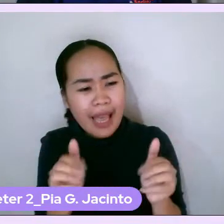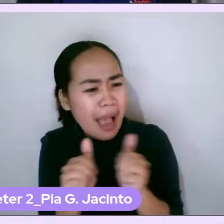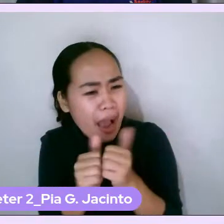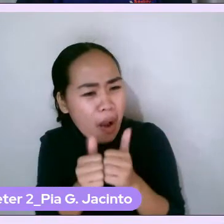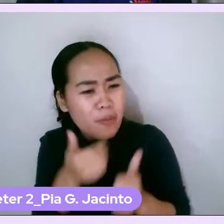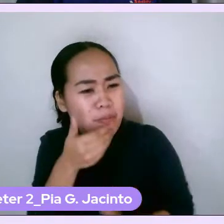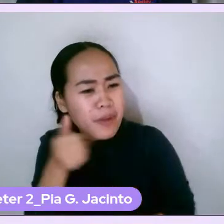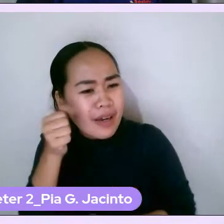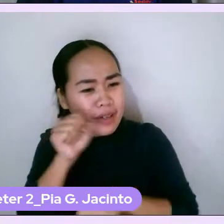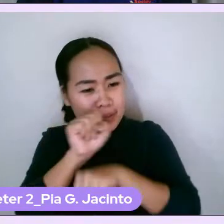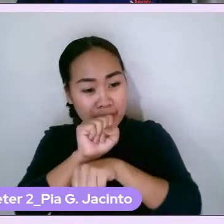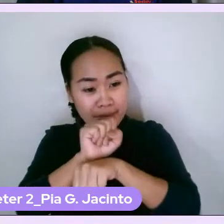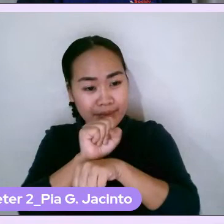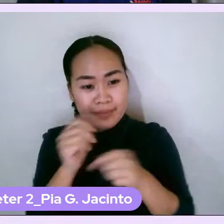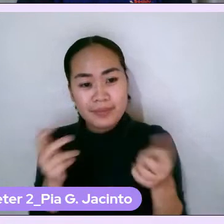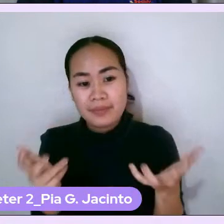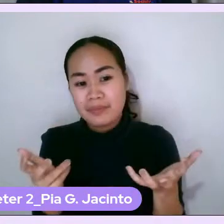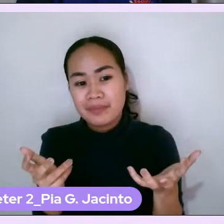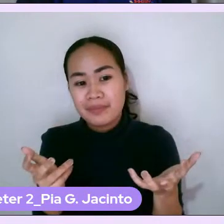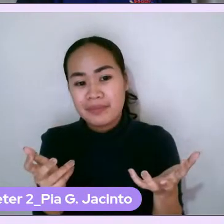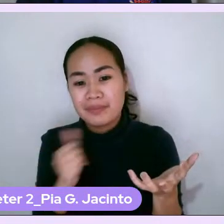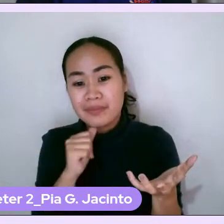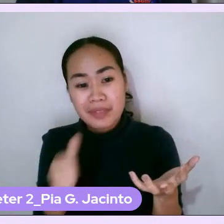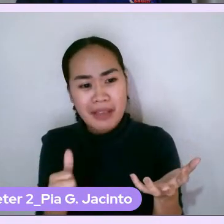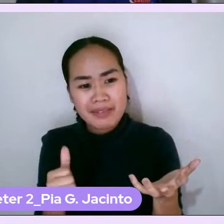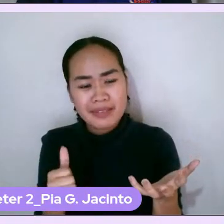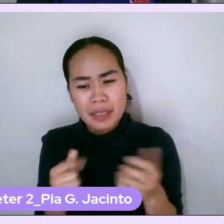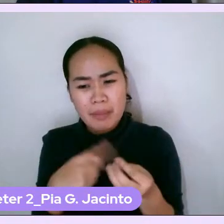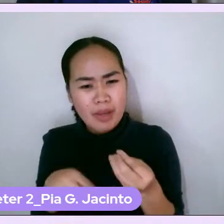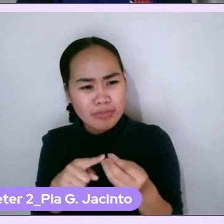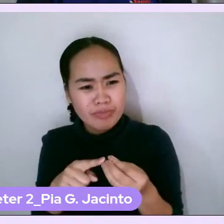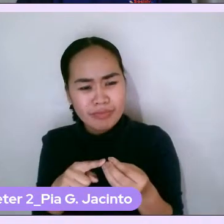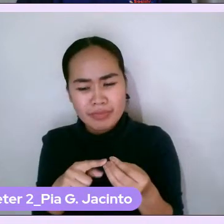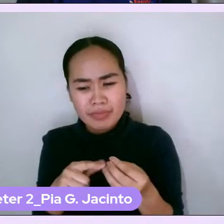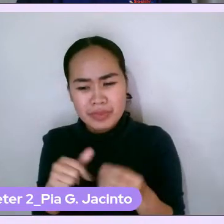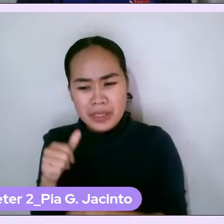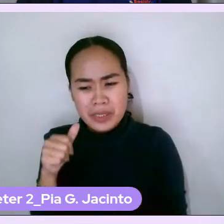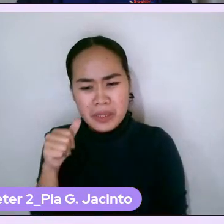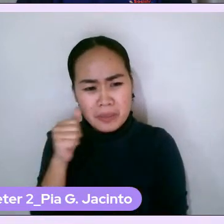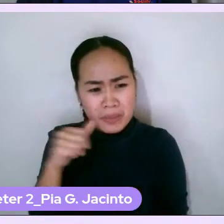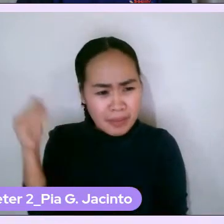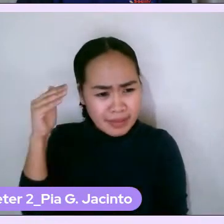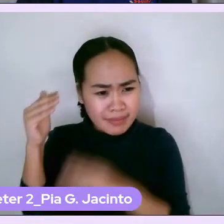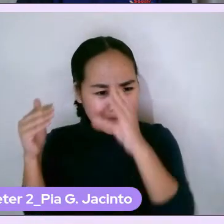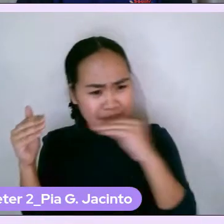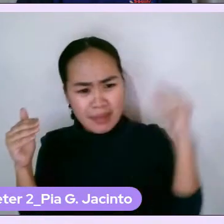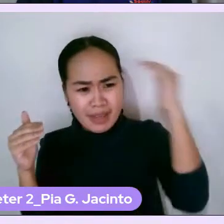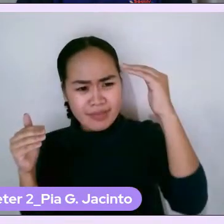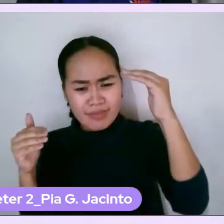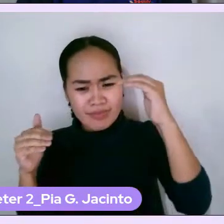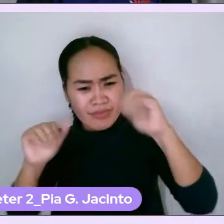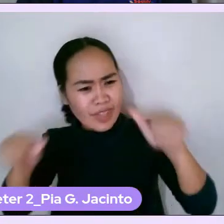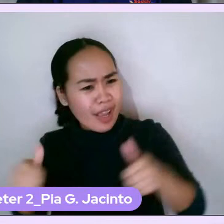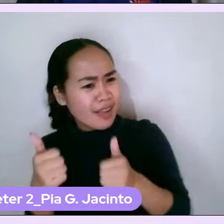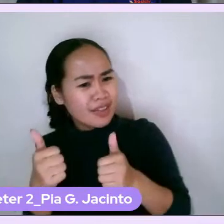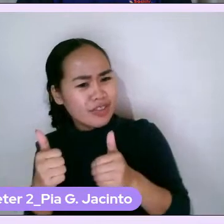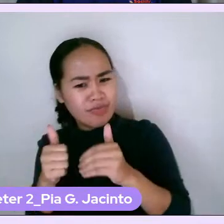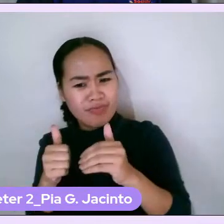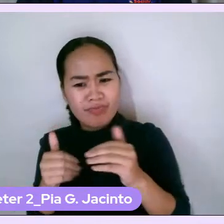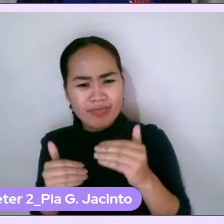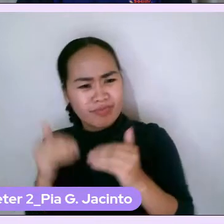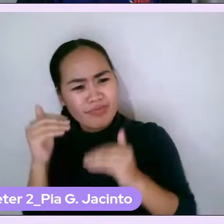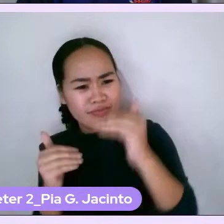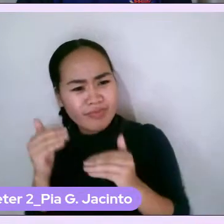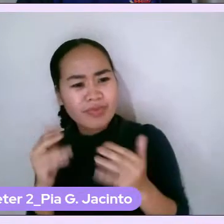and hindi siya labanan ng men and women, but to do our best hanggang